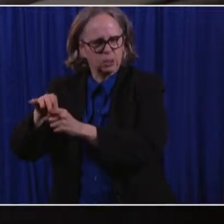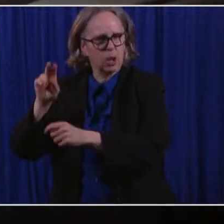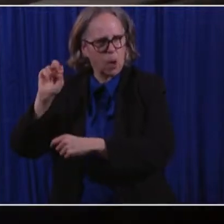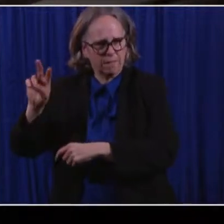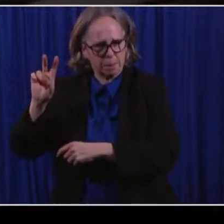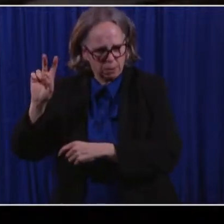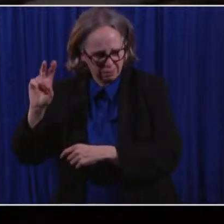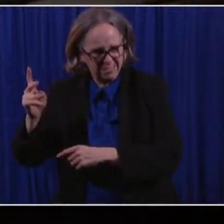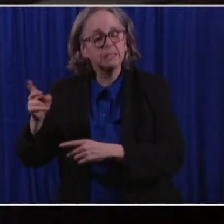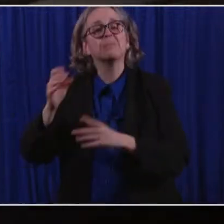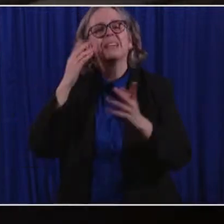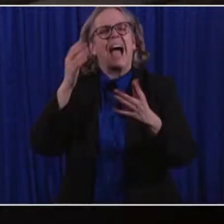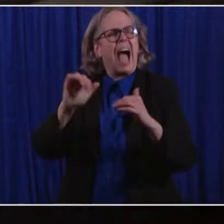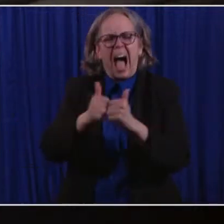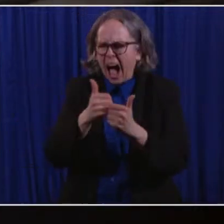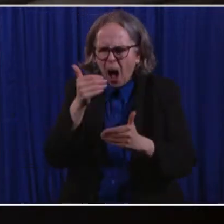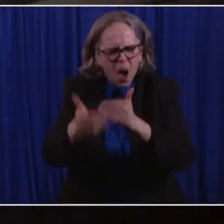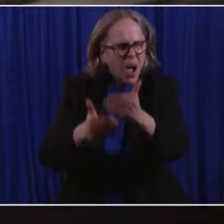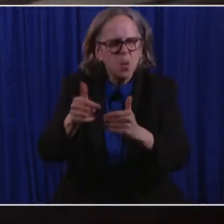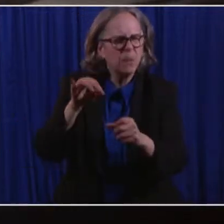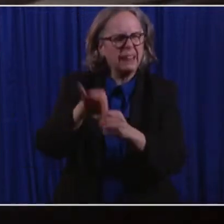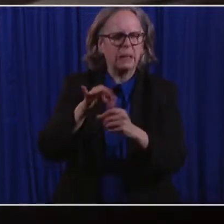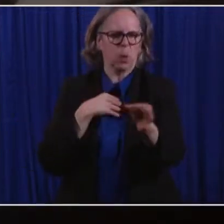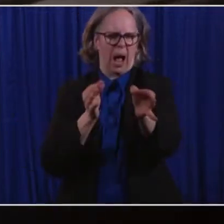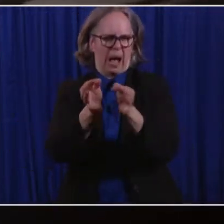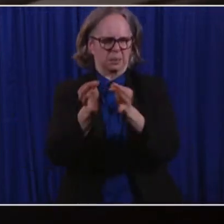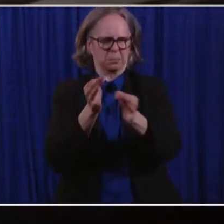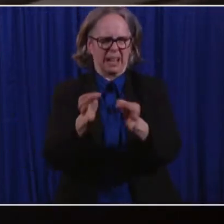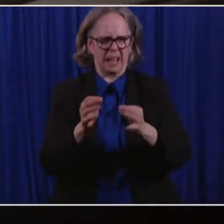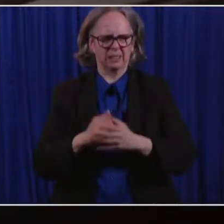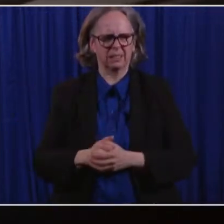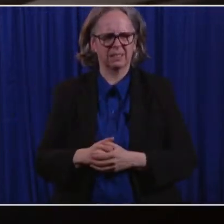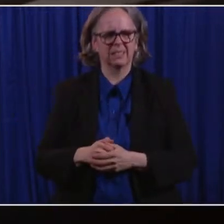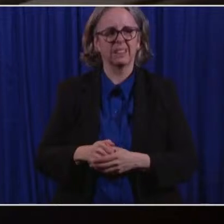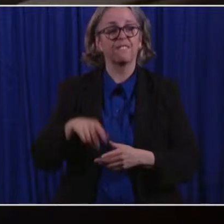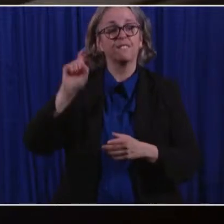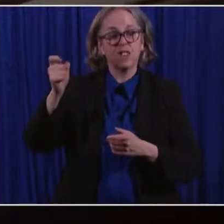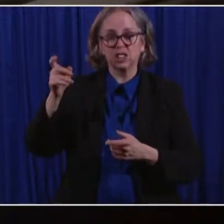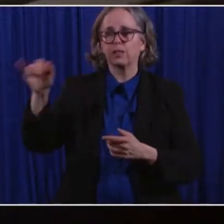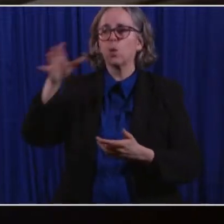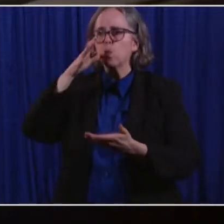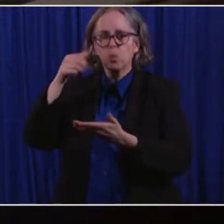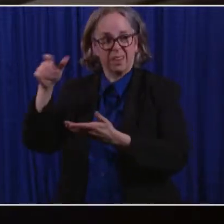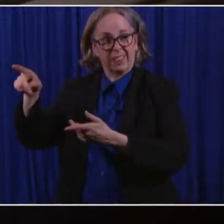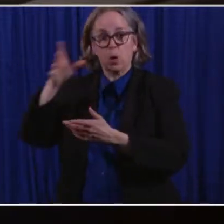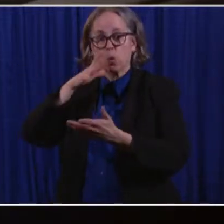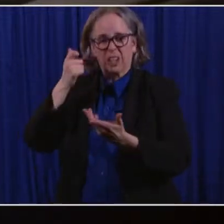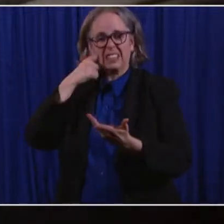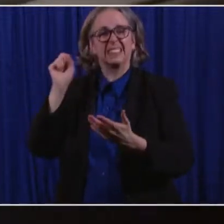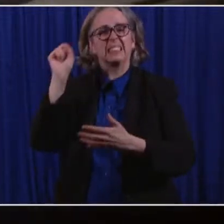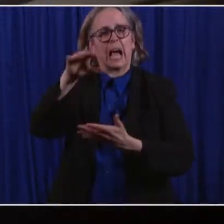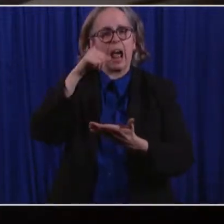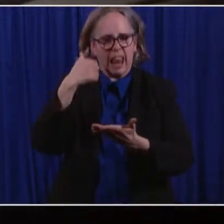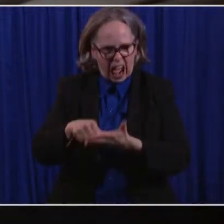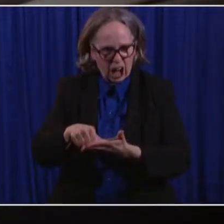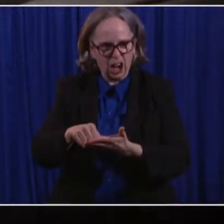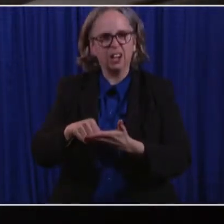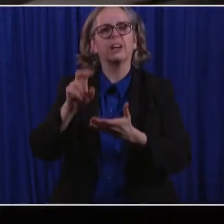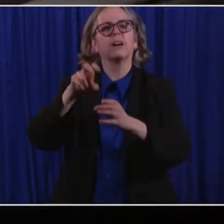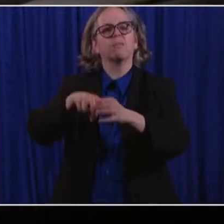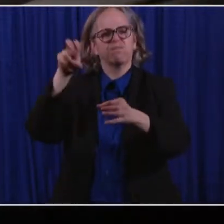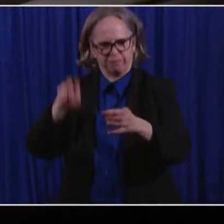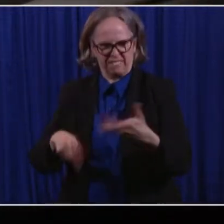resignation letter from Secretary Fudge. He did that. She did that on March 10th of last week. Now, although Secretary Fudge had